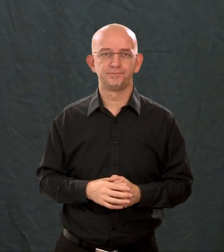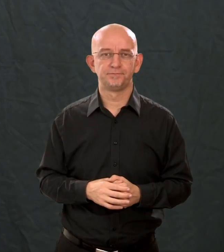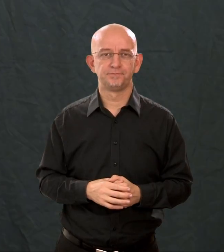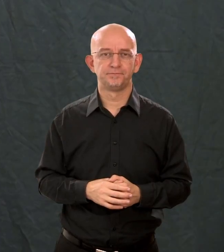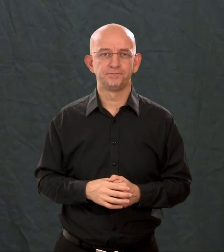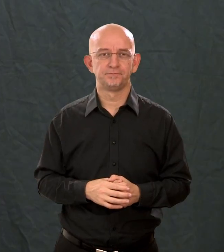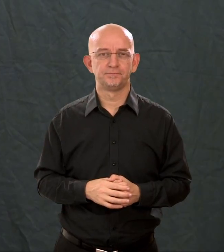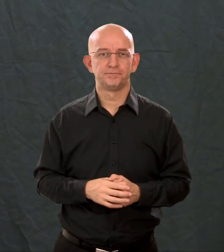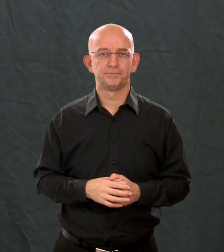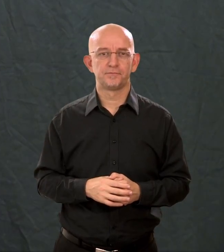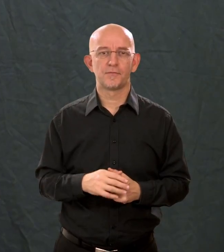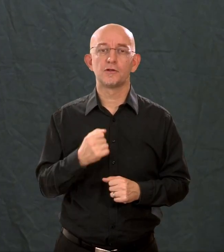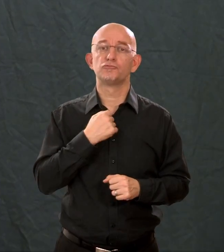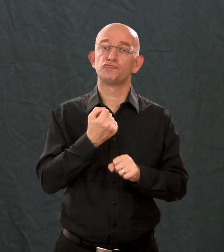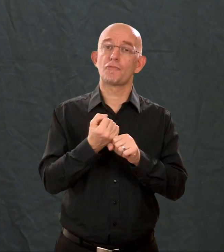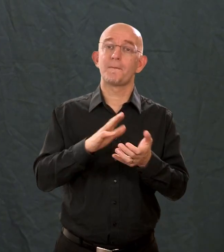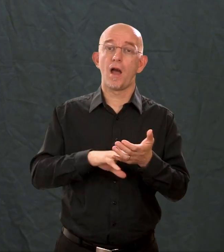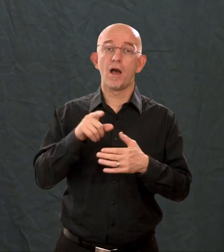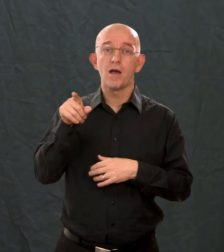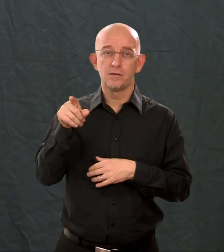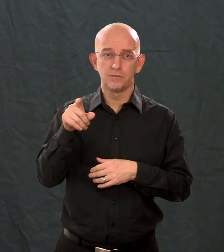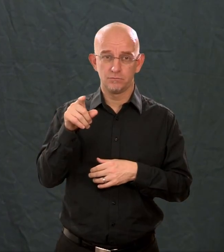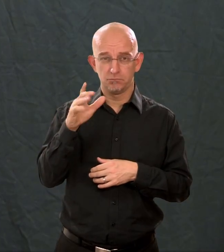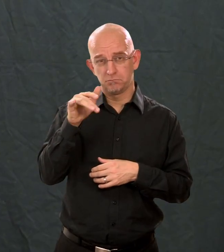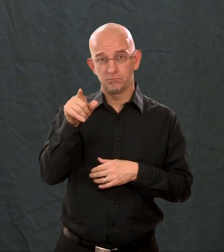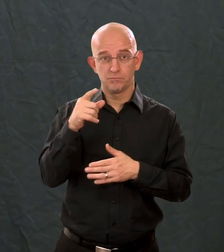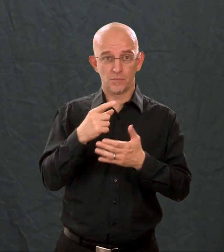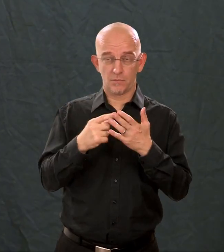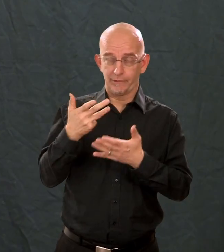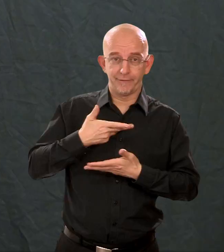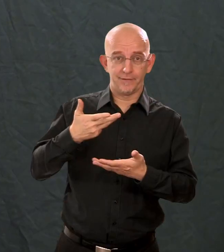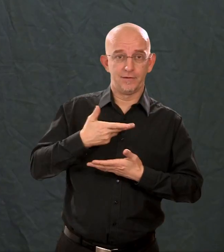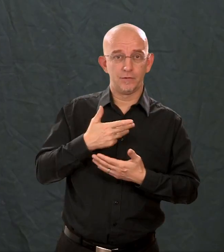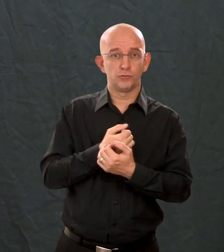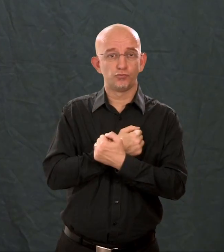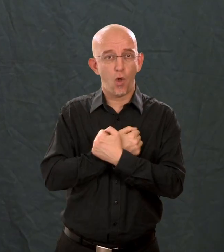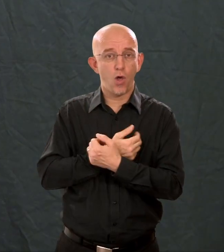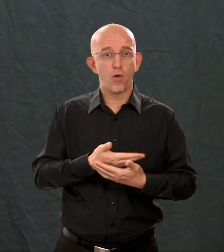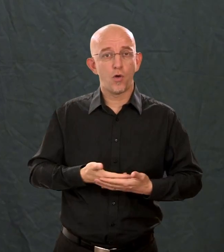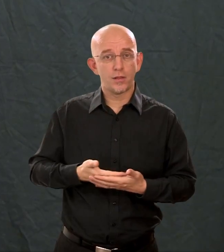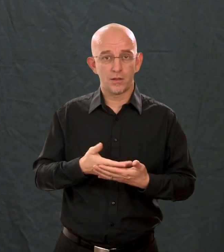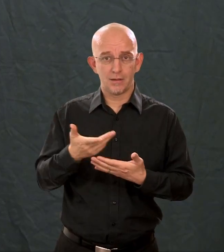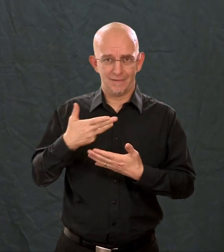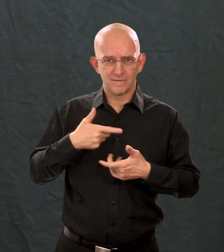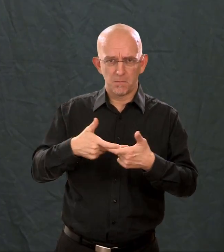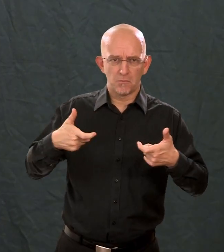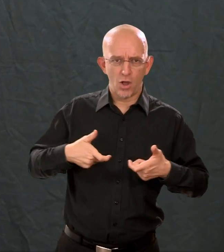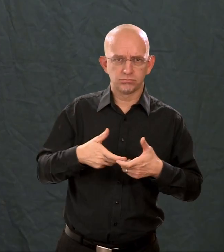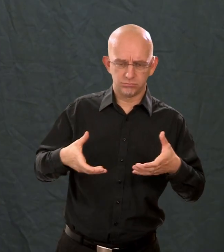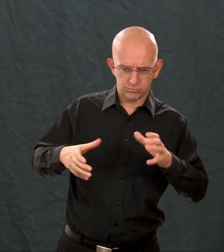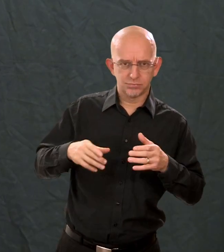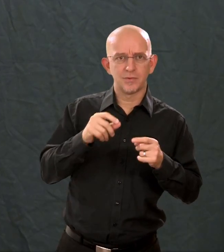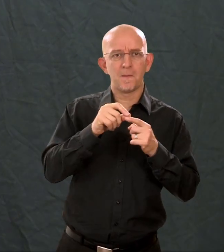as well. And she bought me this large box, and it was called Plusty